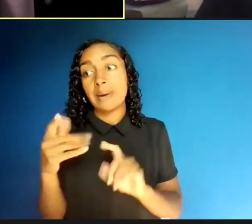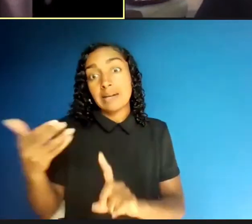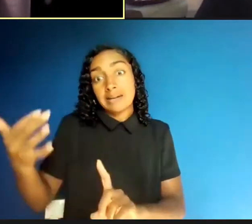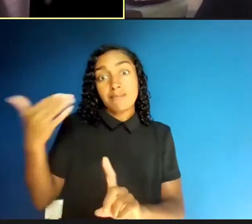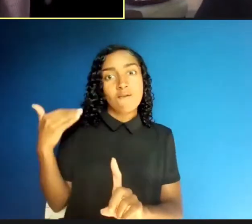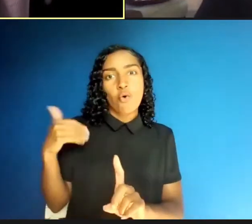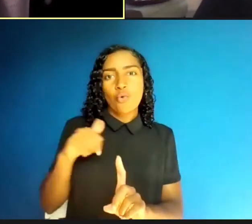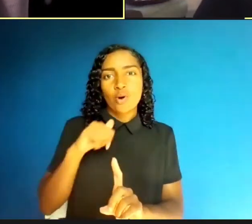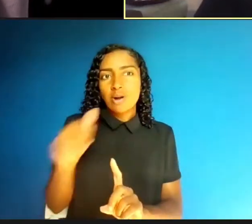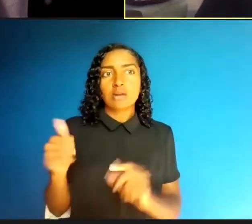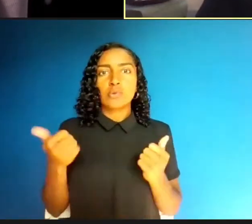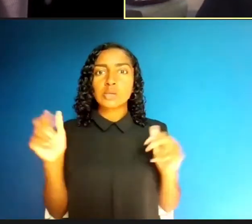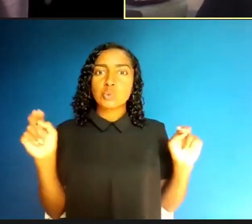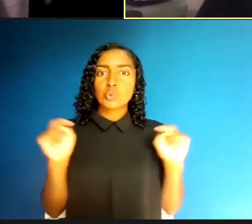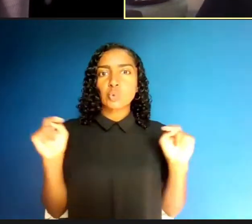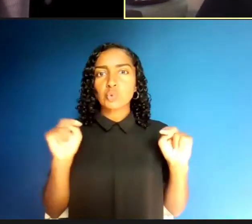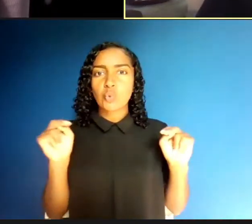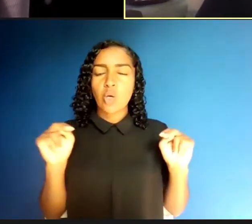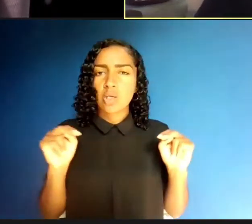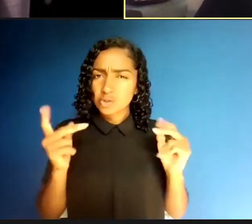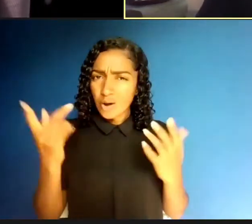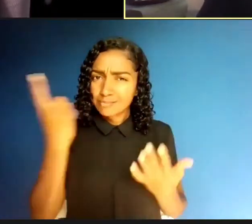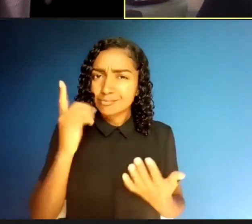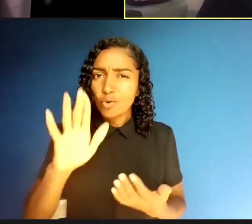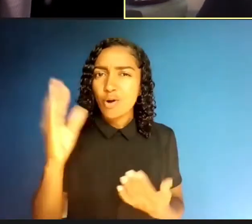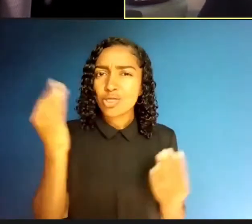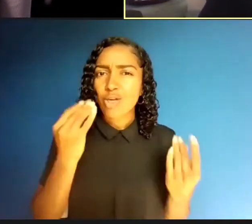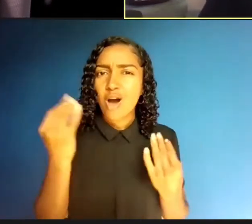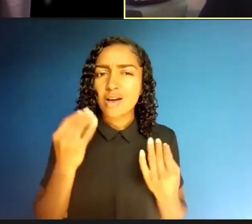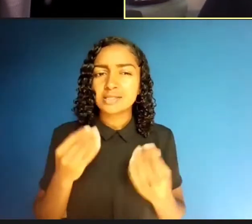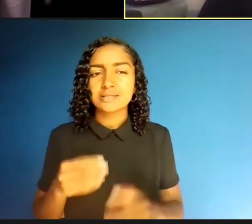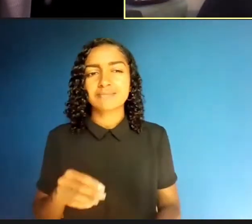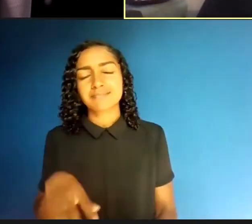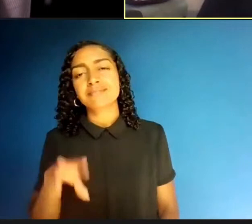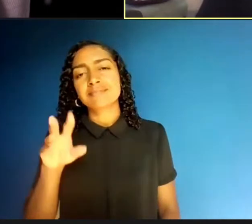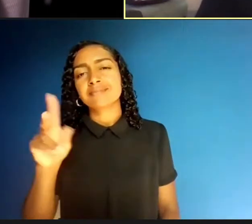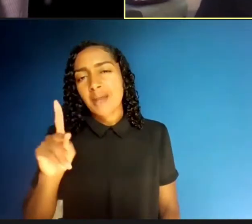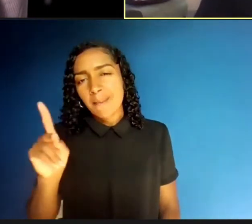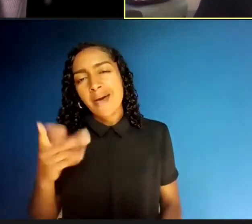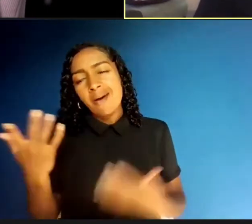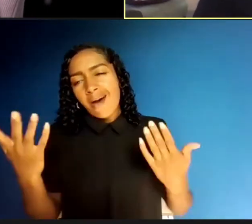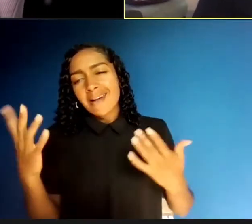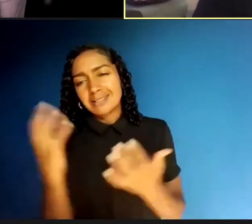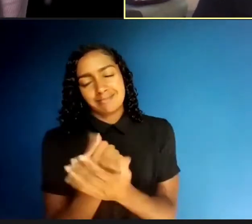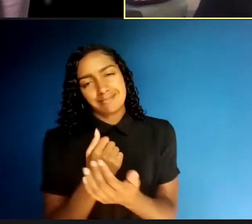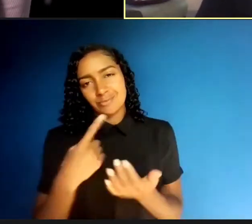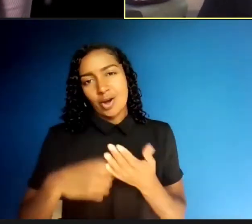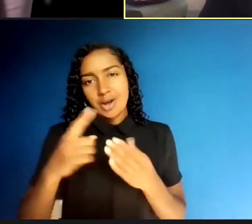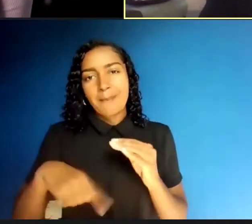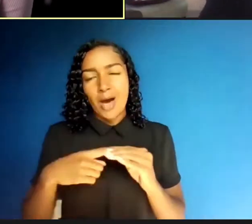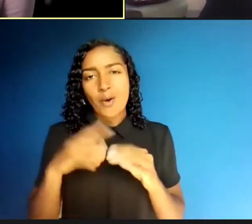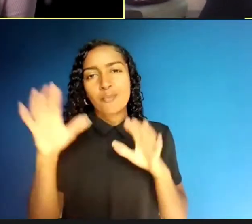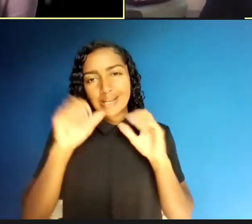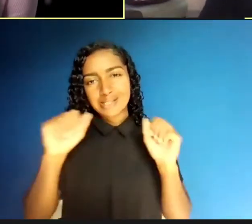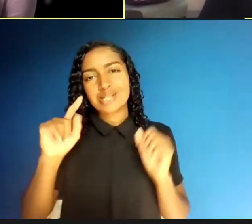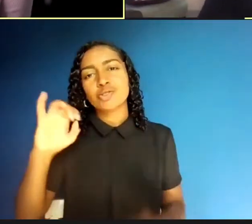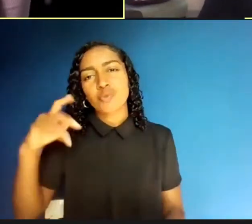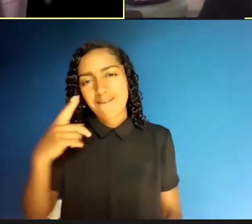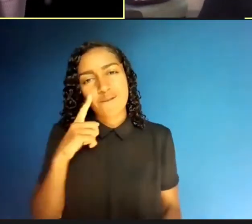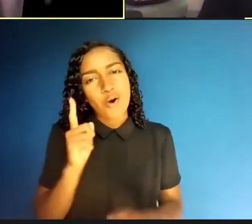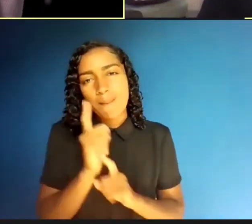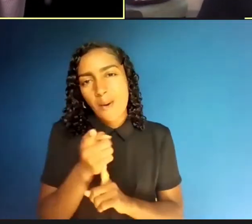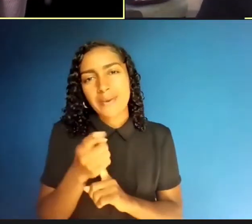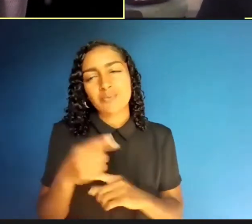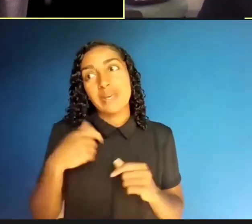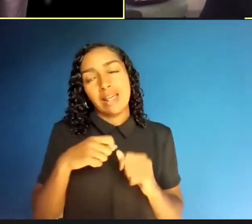what are your thoughts on that? Yeah, I mean, let's talk about President Trump for a second. We can talk about him for all the seconds if we need to. I sent